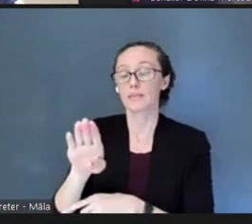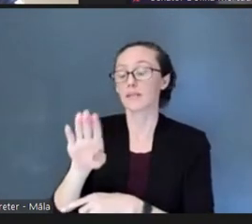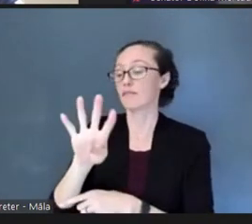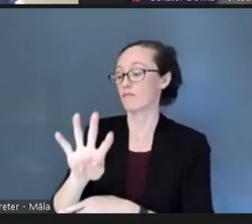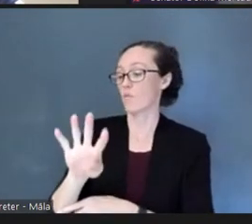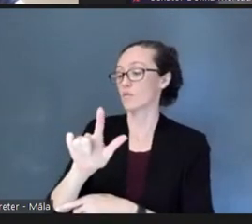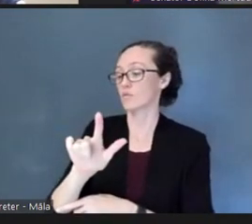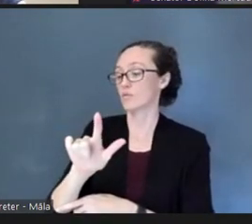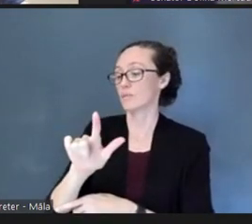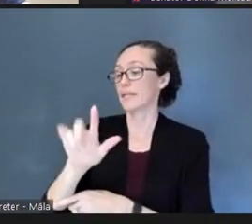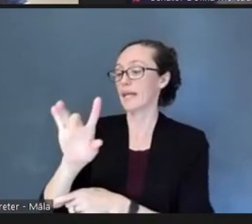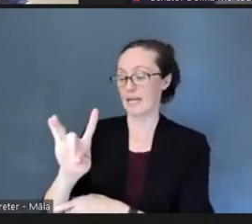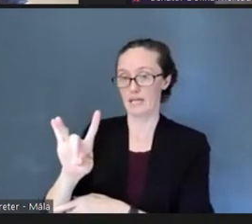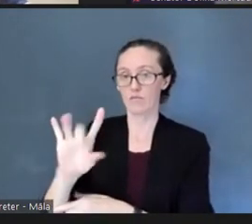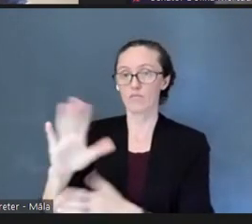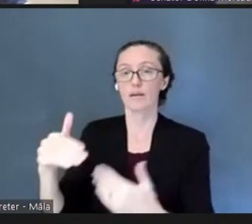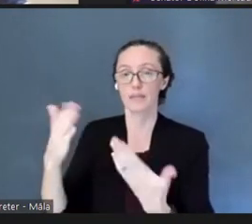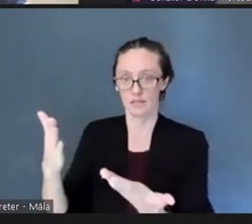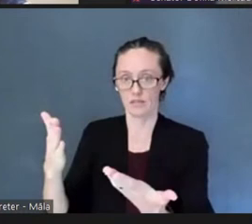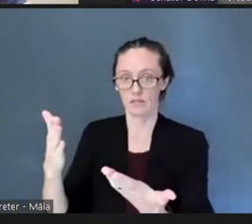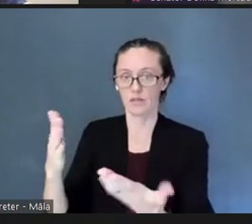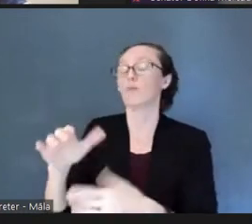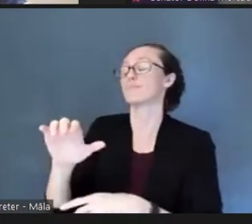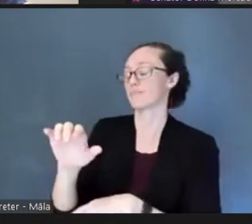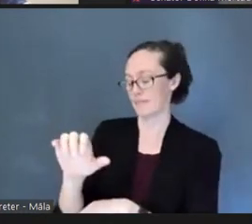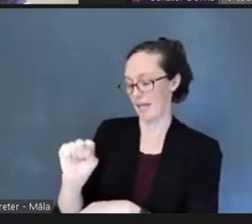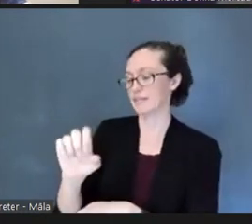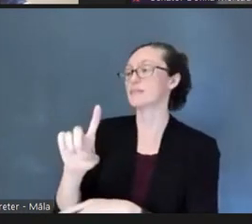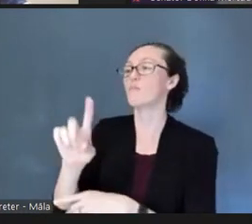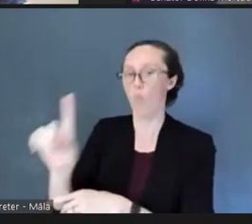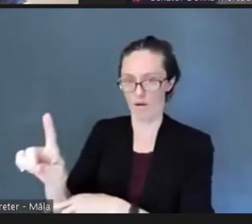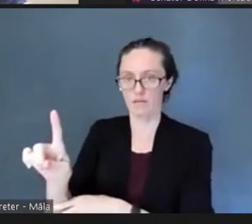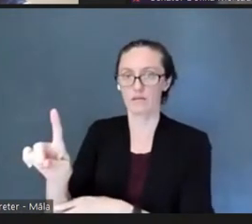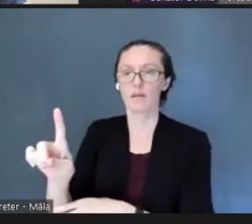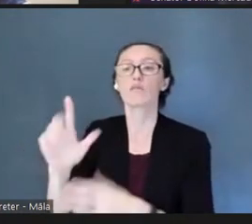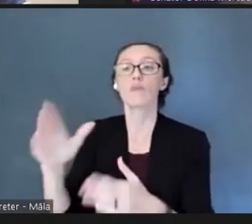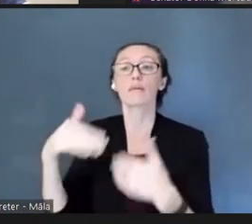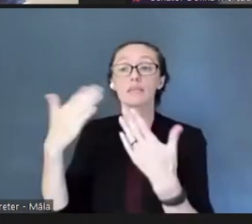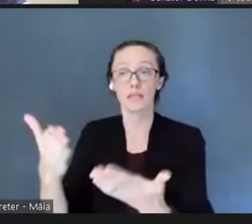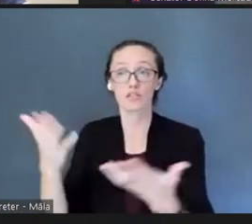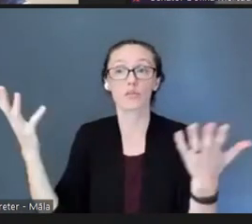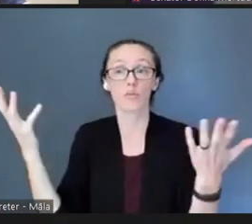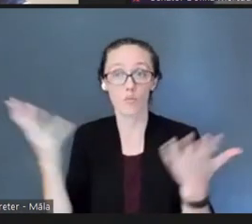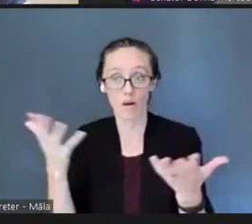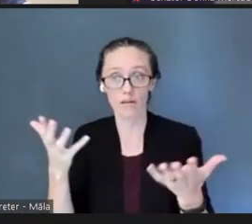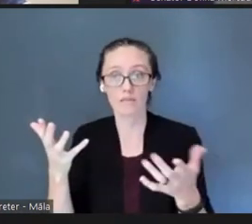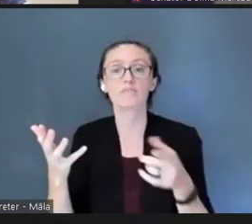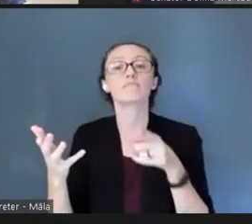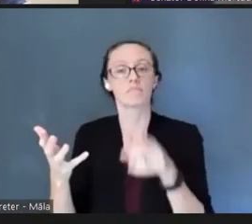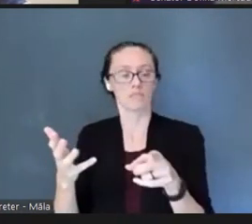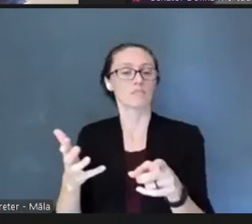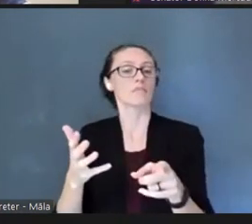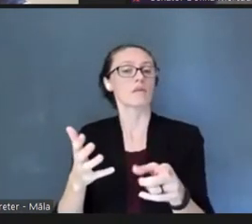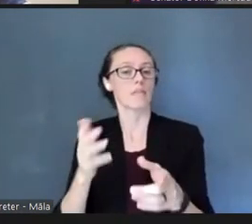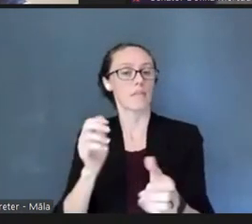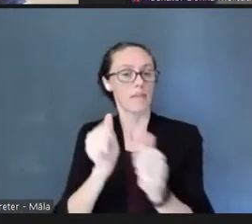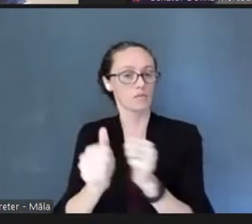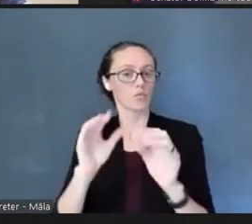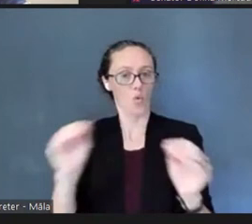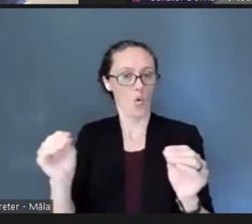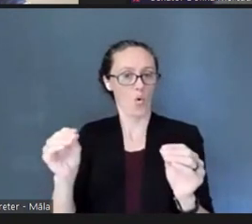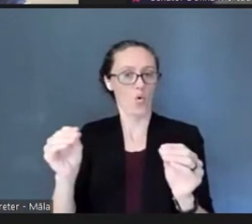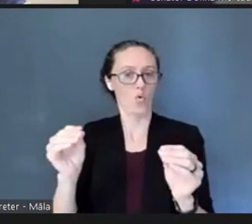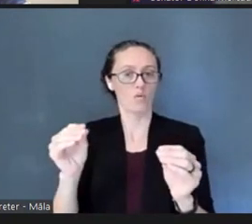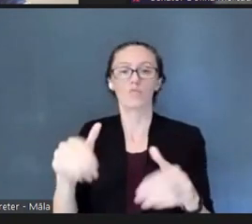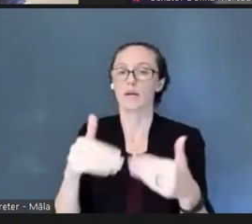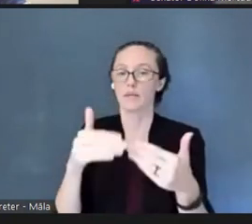428, the recommendation, 428 SD1, recommendation is to pass this measure unamended. Noting the reservations of Senator